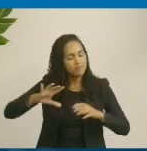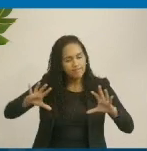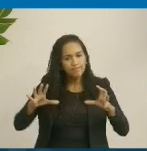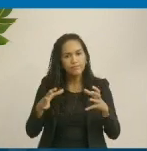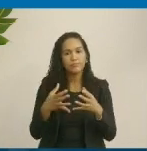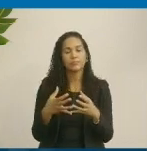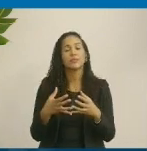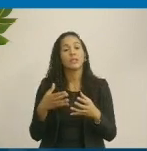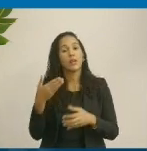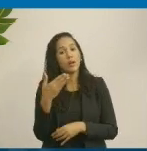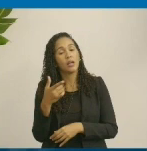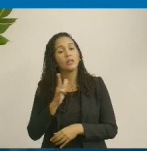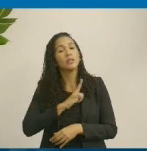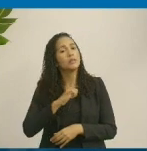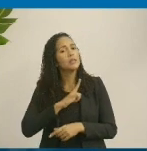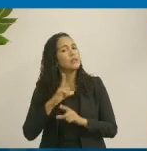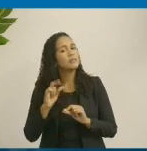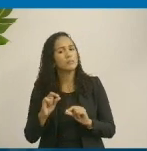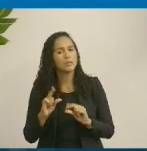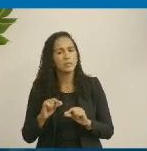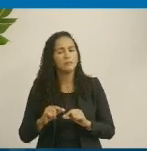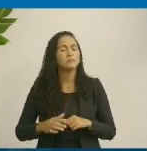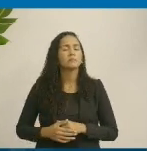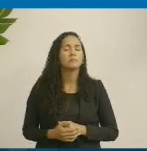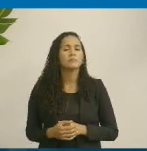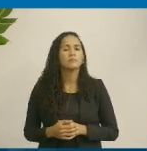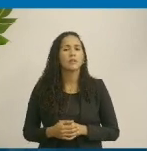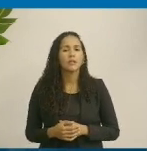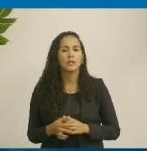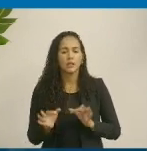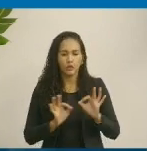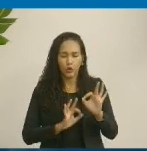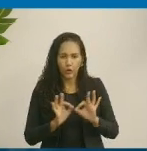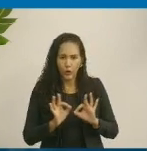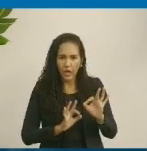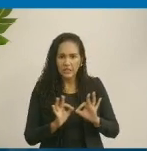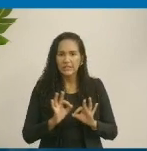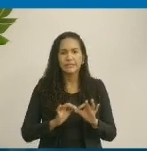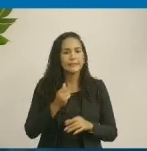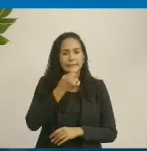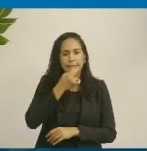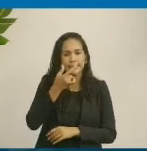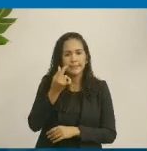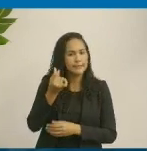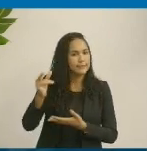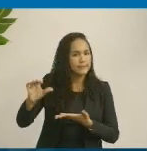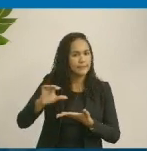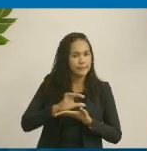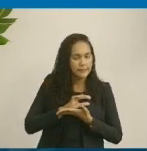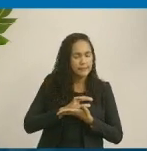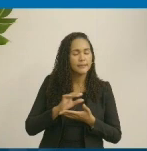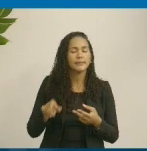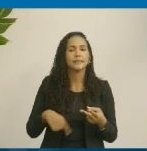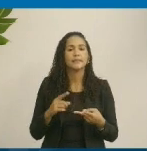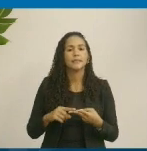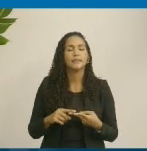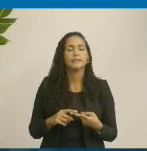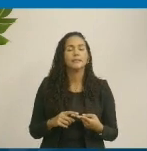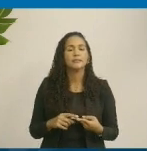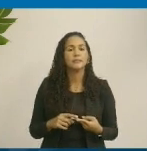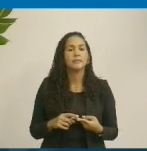have a not-for-profit organization, which is the SCLAVO, leading